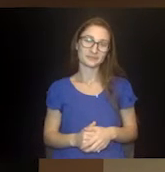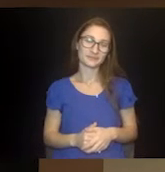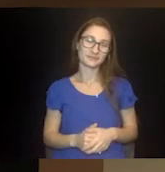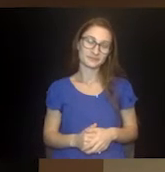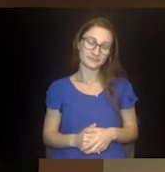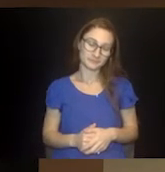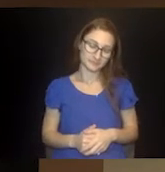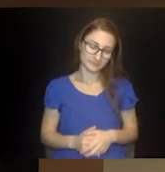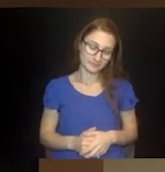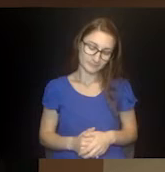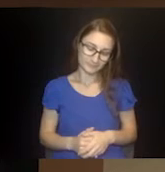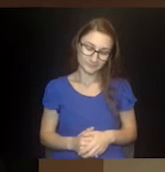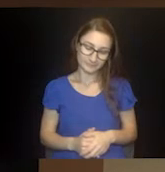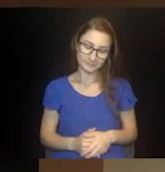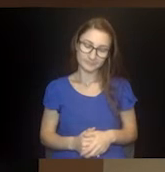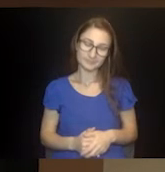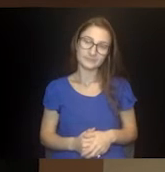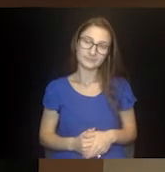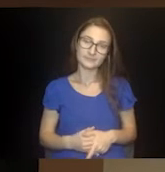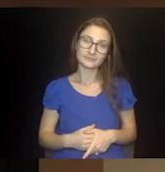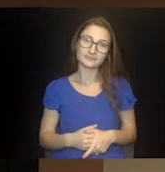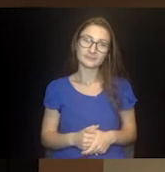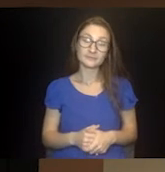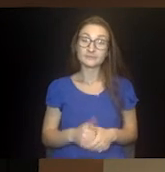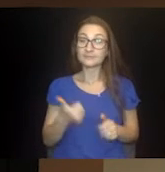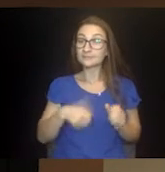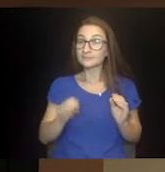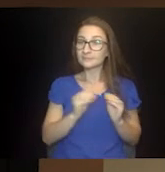then. Here you go.